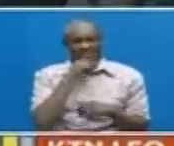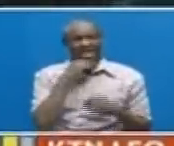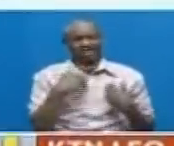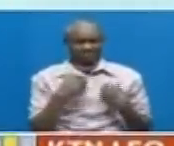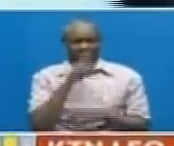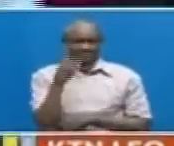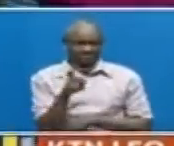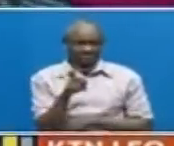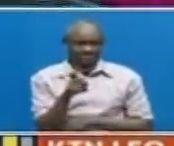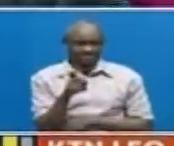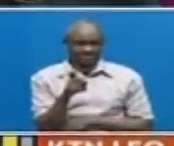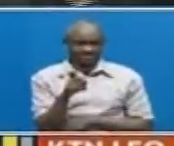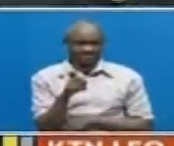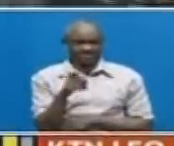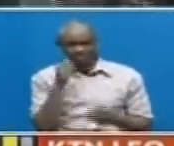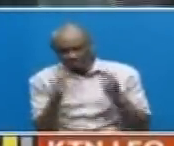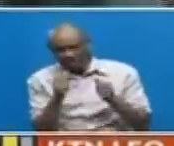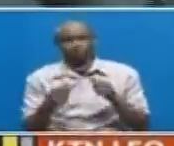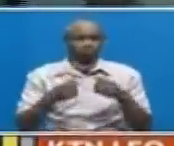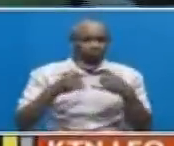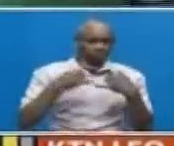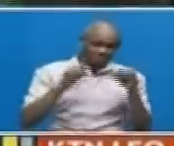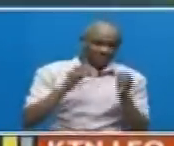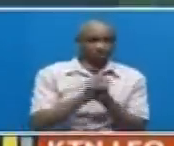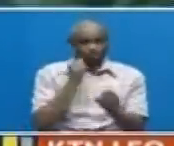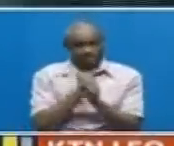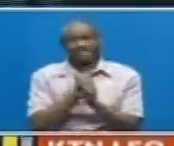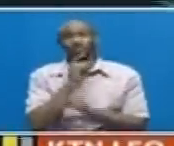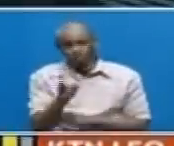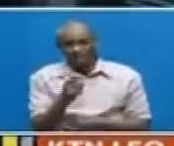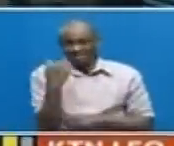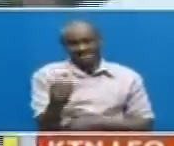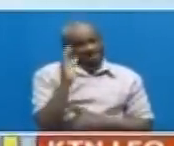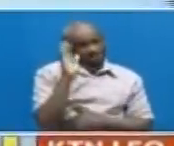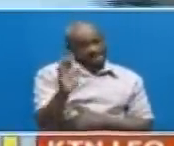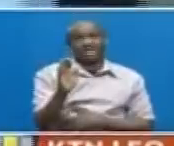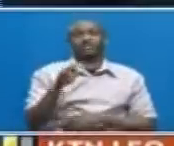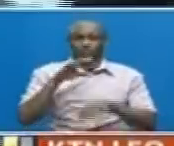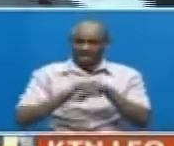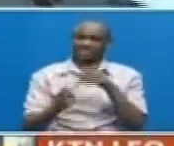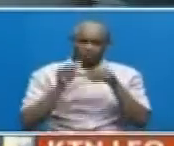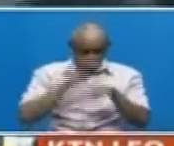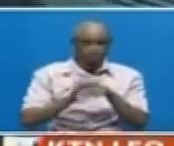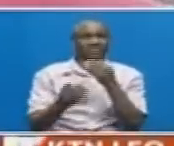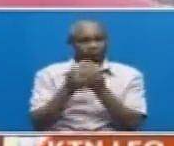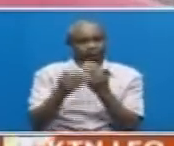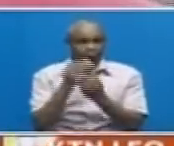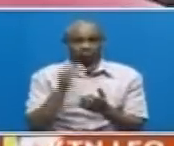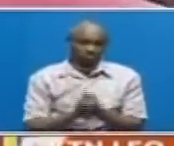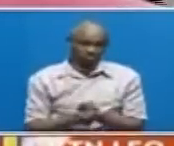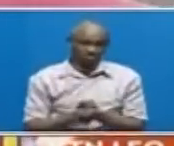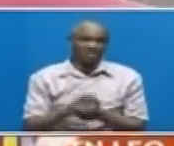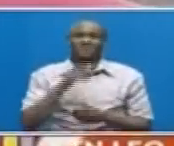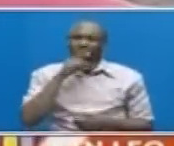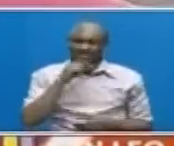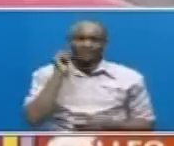nyumba anapaswa kuyatimiza au kuyatekeleza ili kuhakikisha kuwa mwanawe amepokea malezi yanayostahili? A father